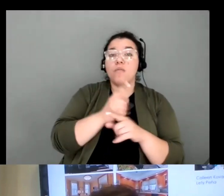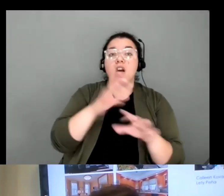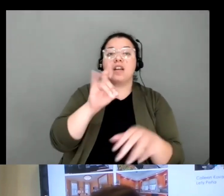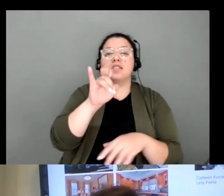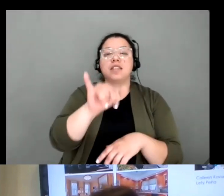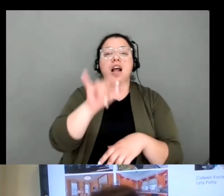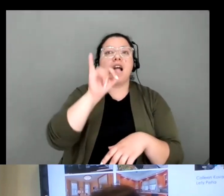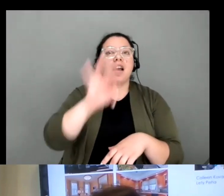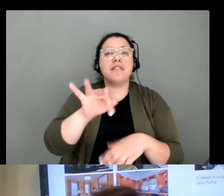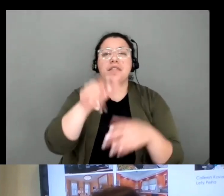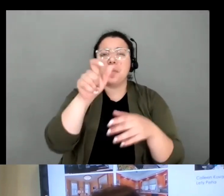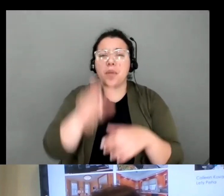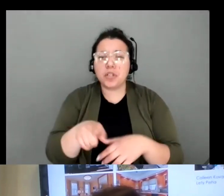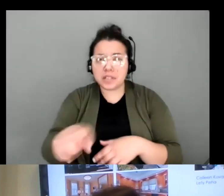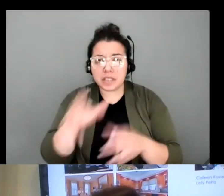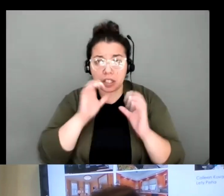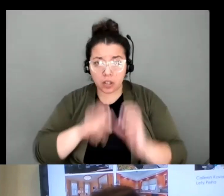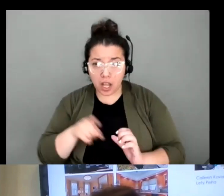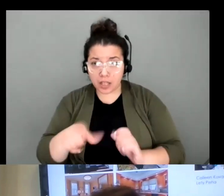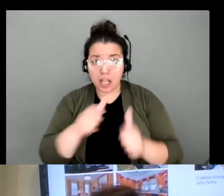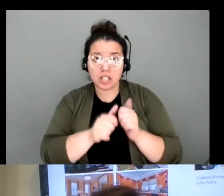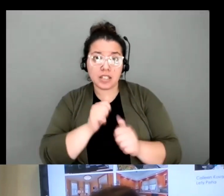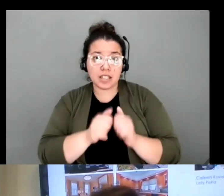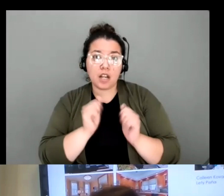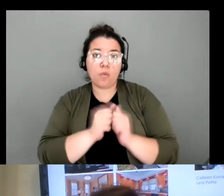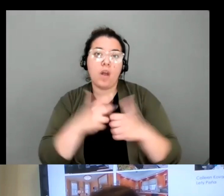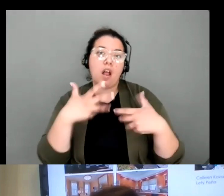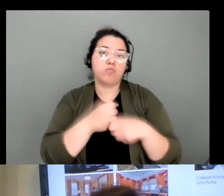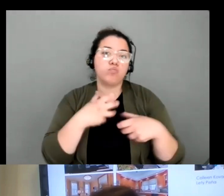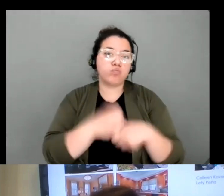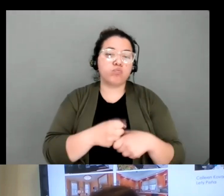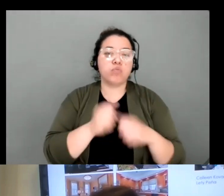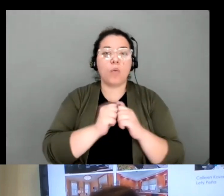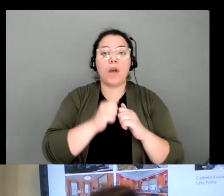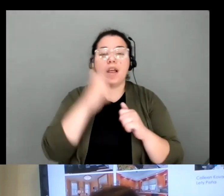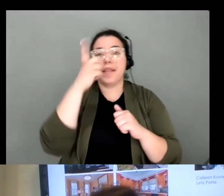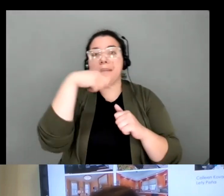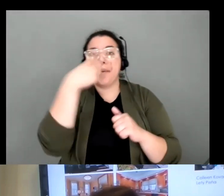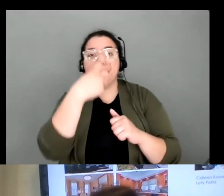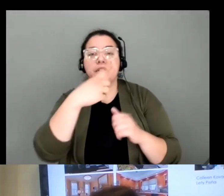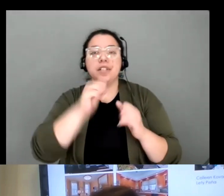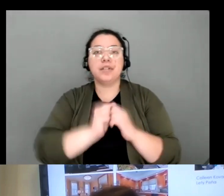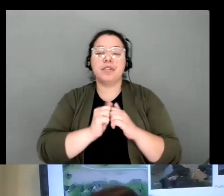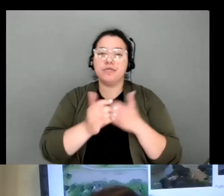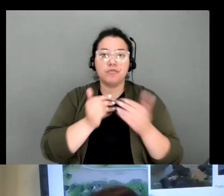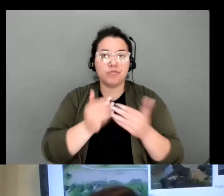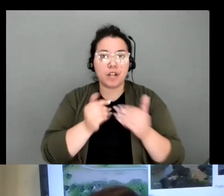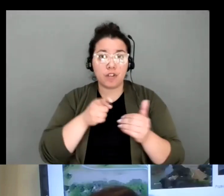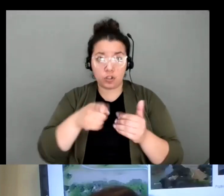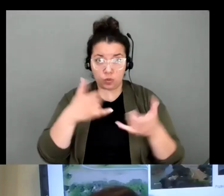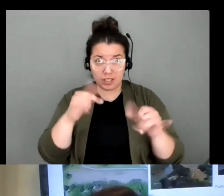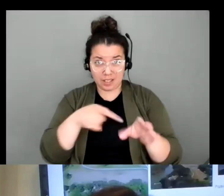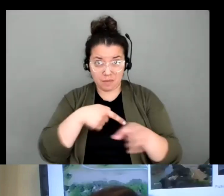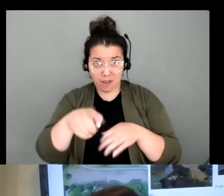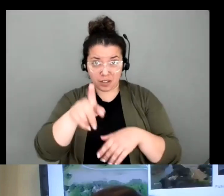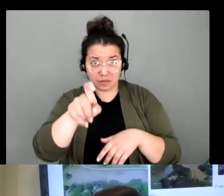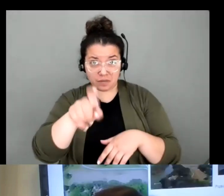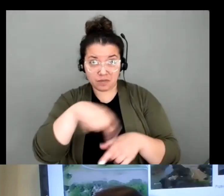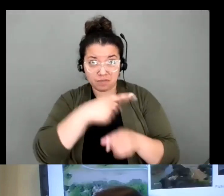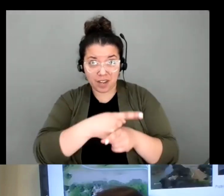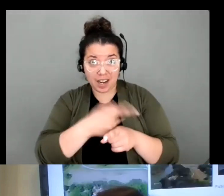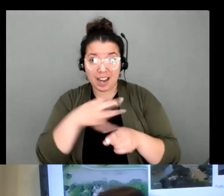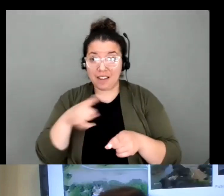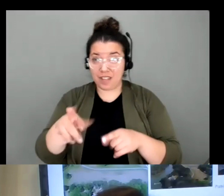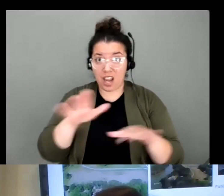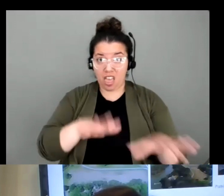abbreviations, emojis, all that, you still maintain professionalism in your text. Because even if they're writing you